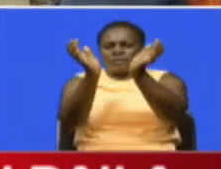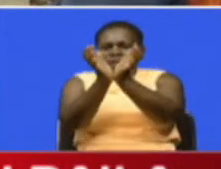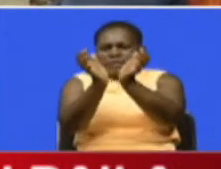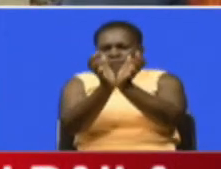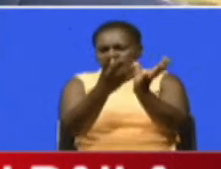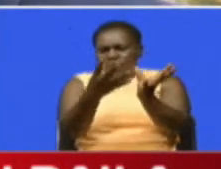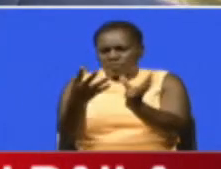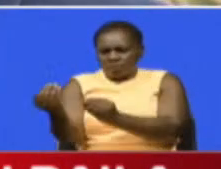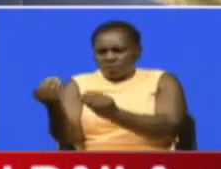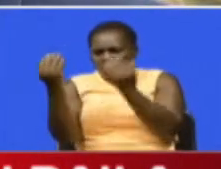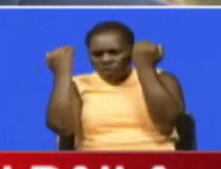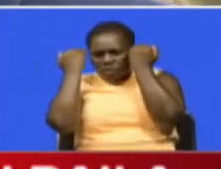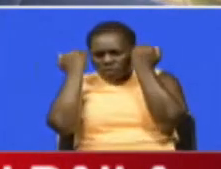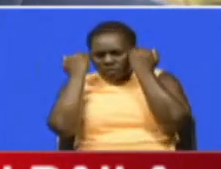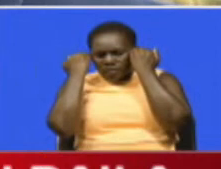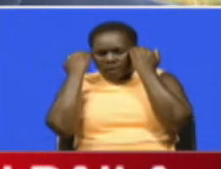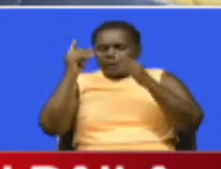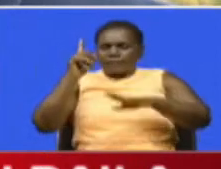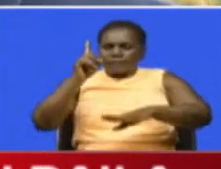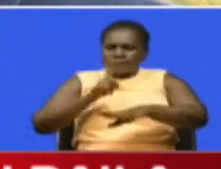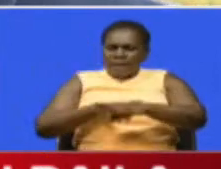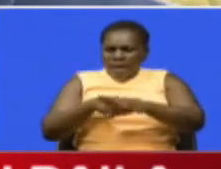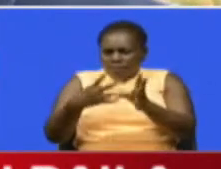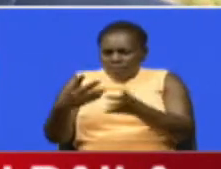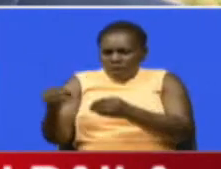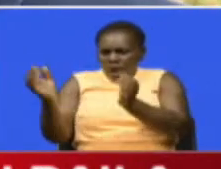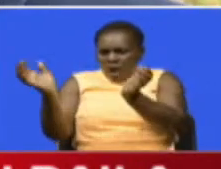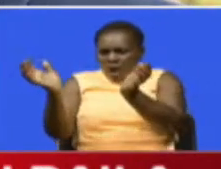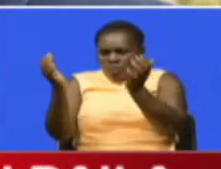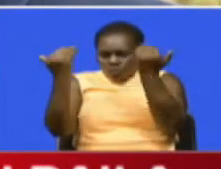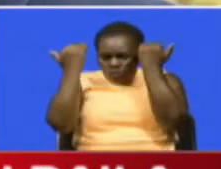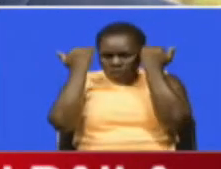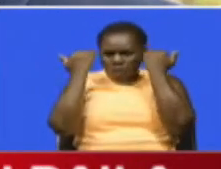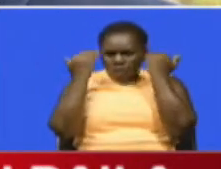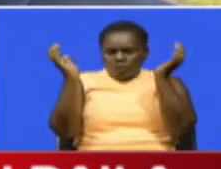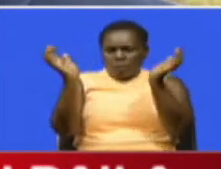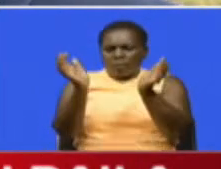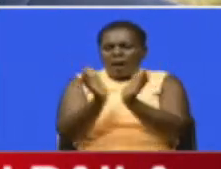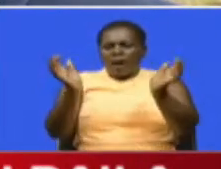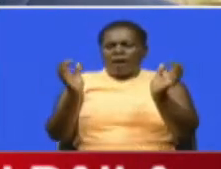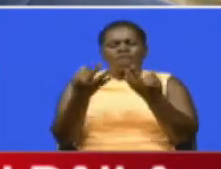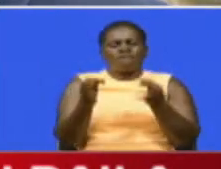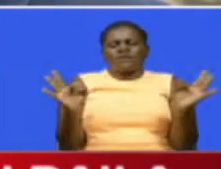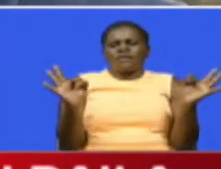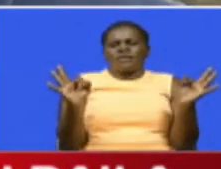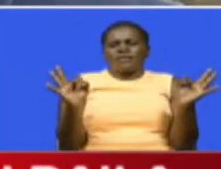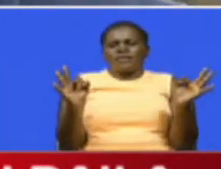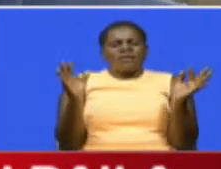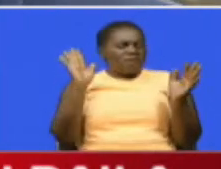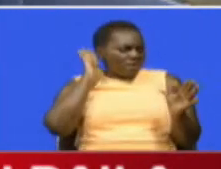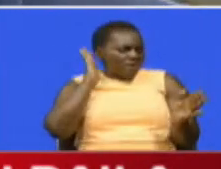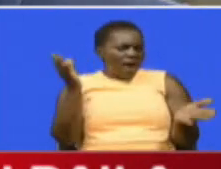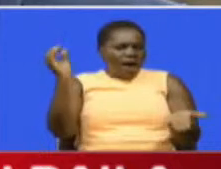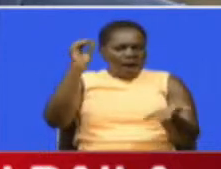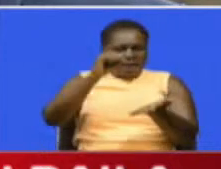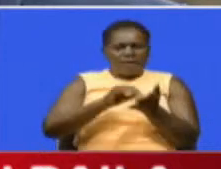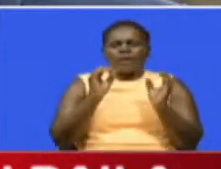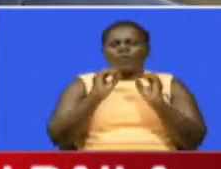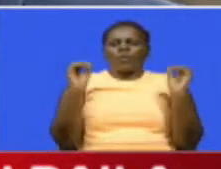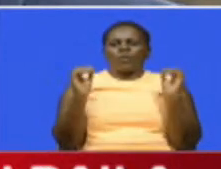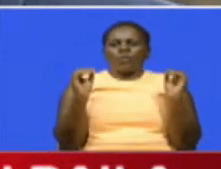running in court. But then once they've gone to court, they are tied in court. Nothing, you never hear anymore about